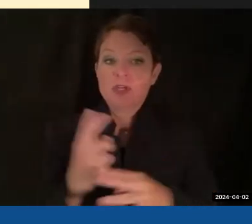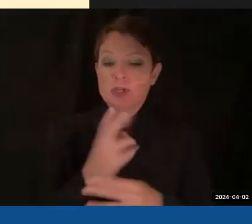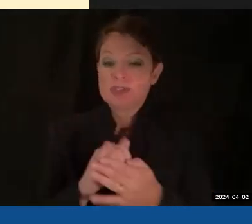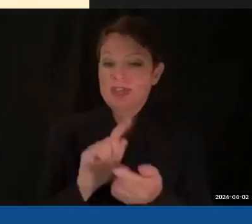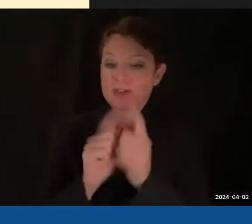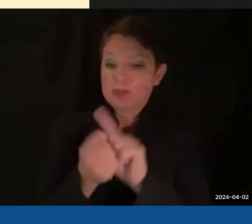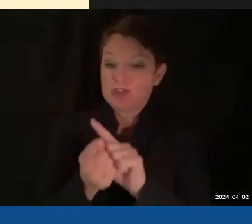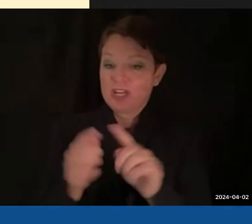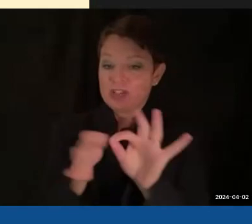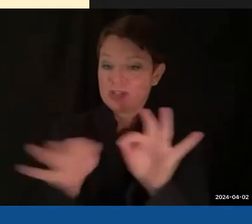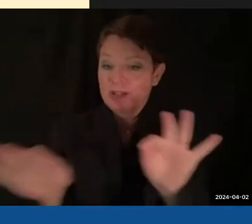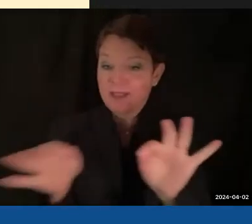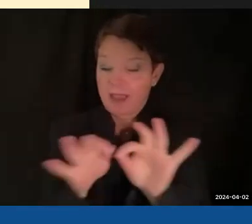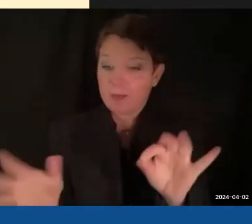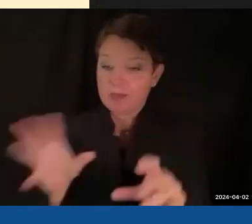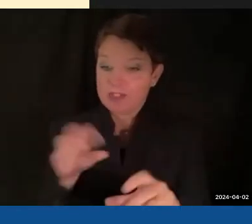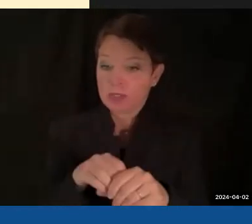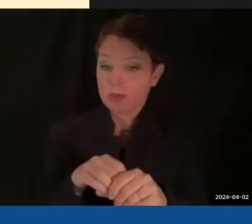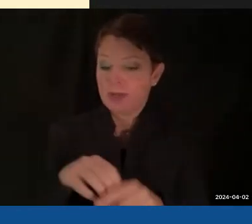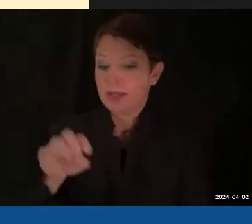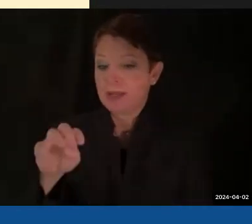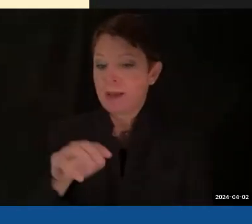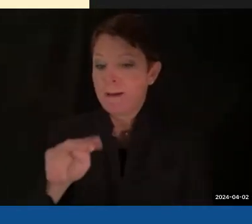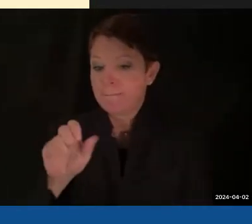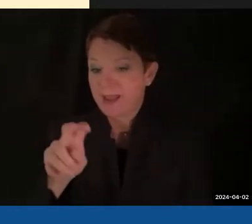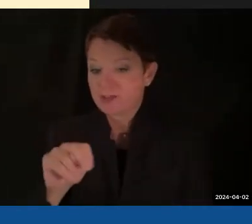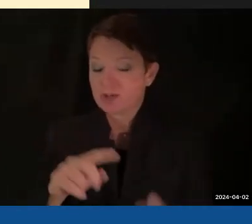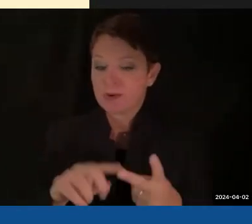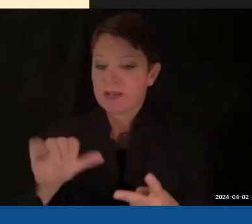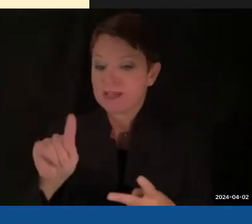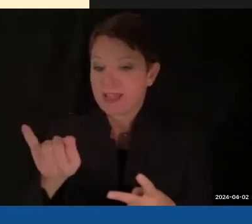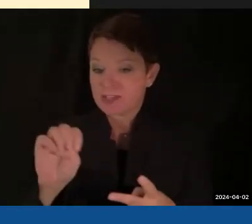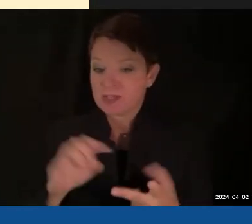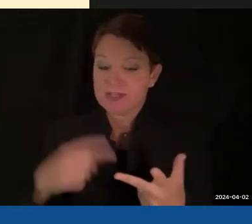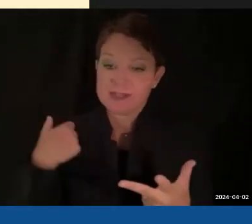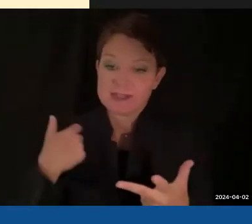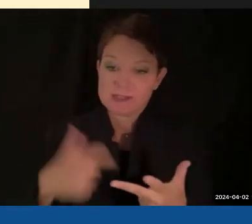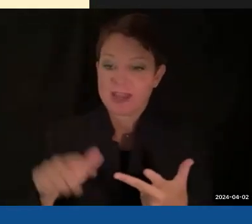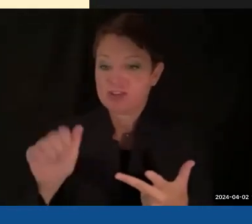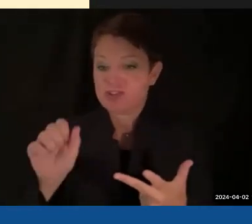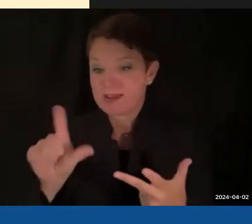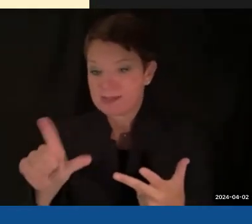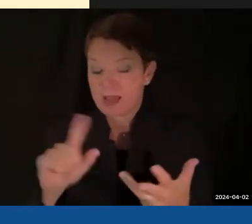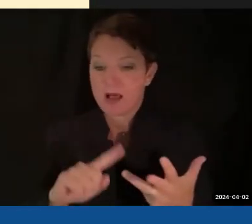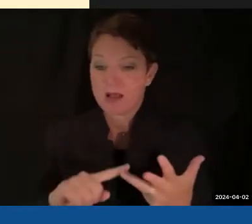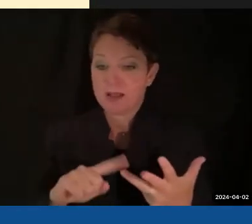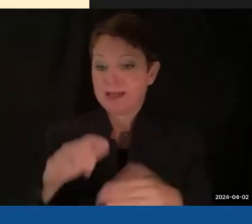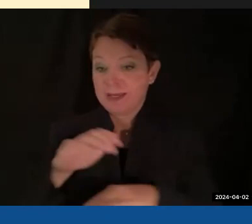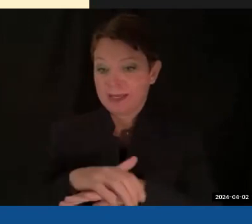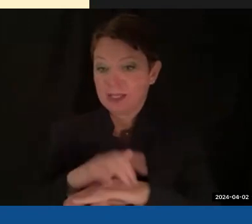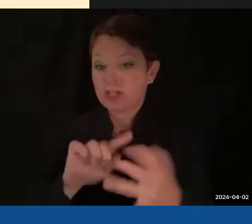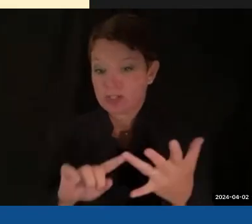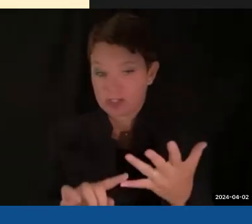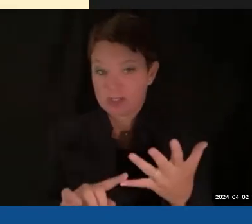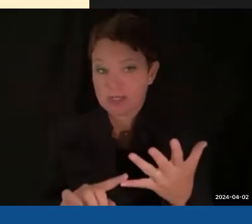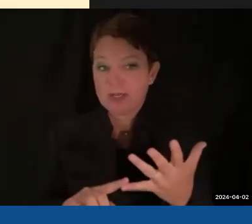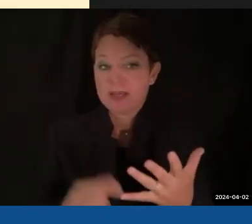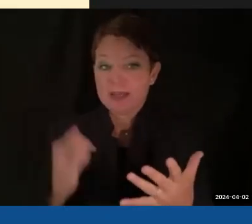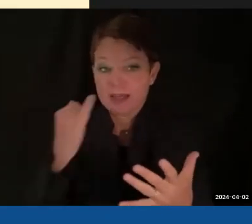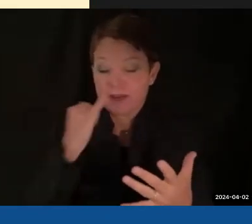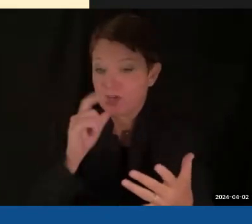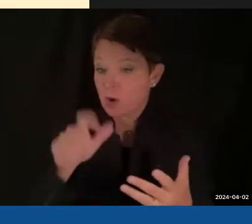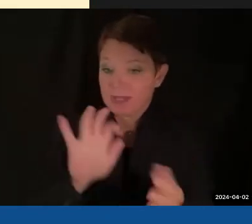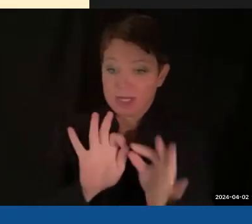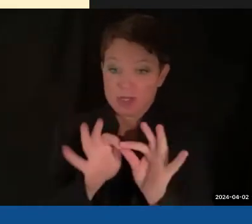change the language, including Mandarin, Cantonese, Spanish, American Sign Language, or English. And if you do not